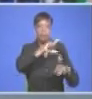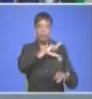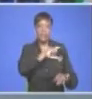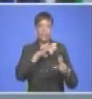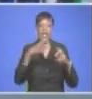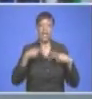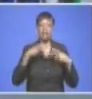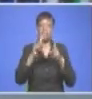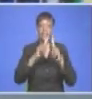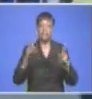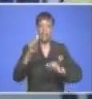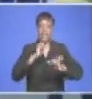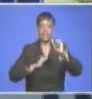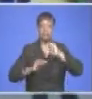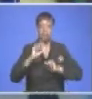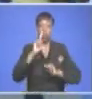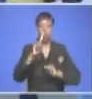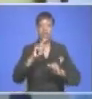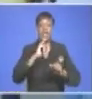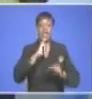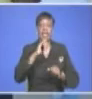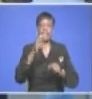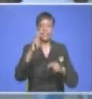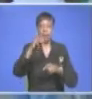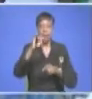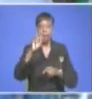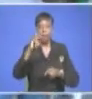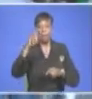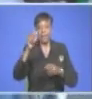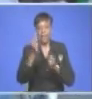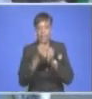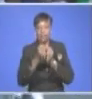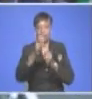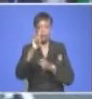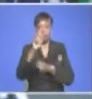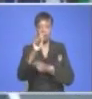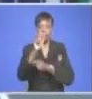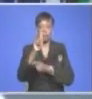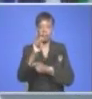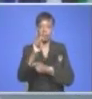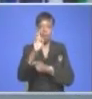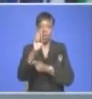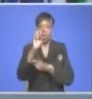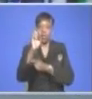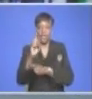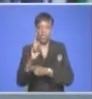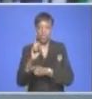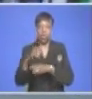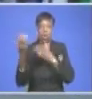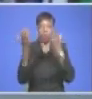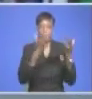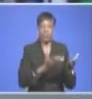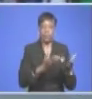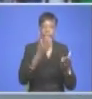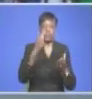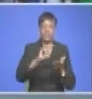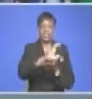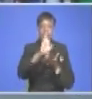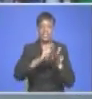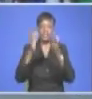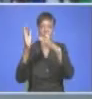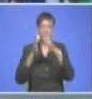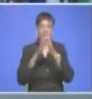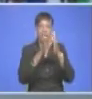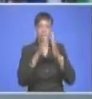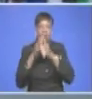activities, and one of those activities is its mini tattoo. That brought them to the Mesa's Edition community Wednesday evening,